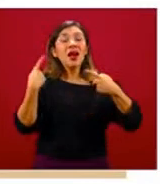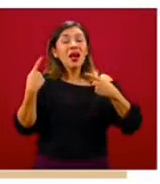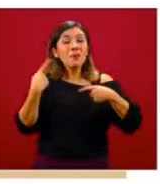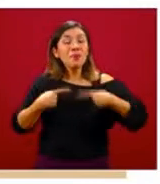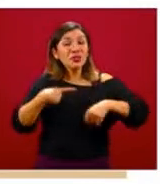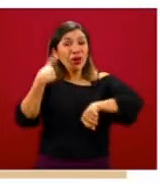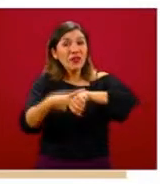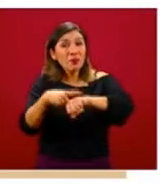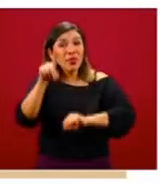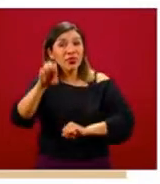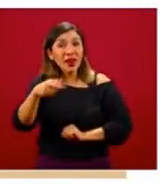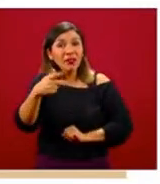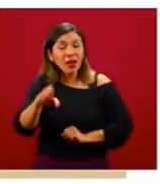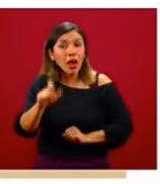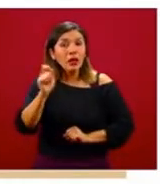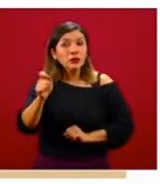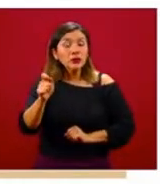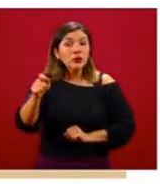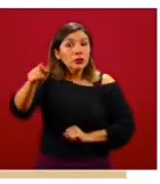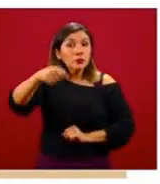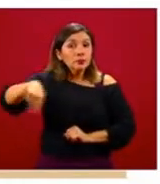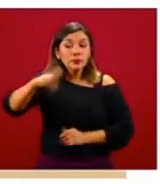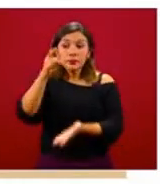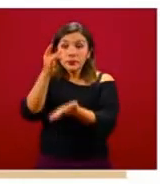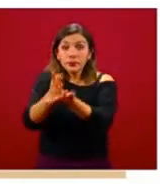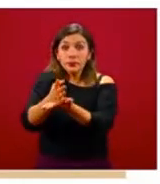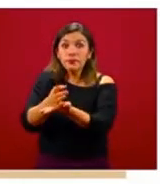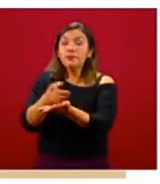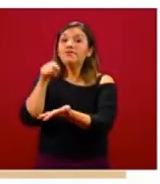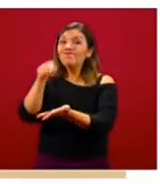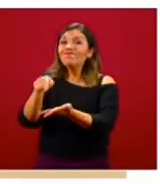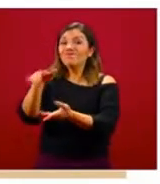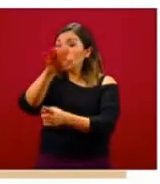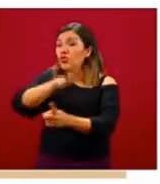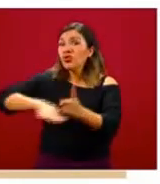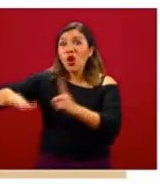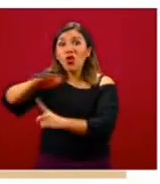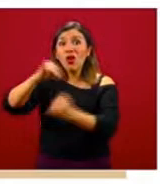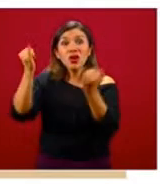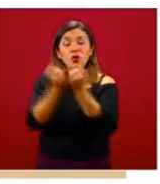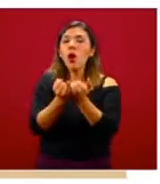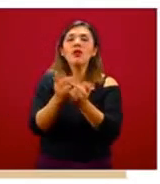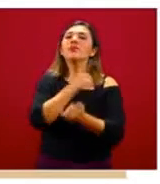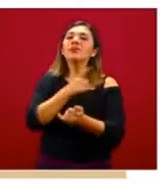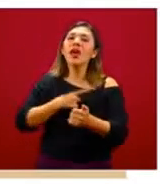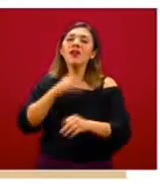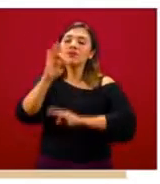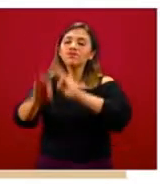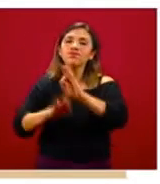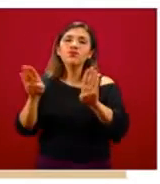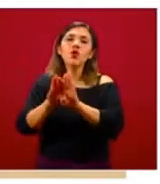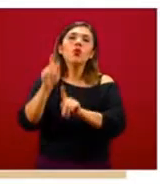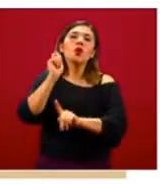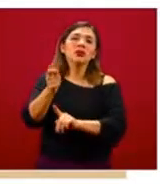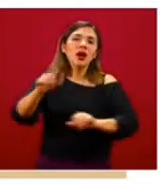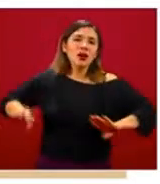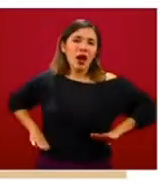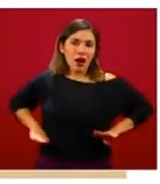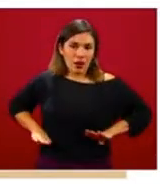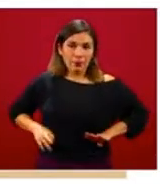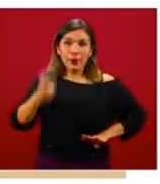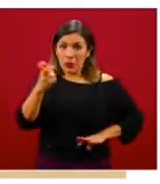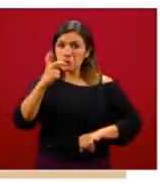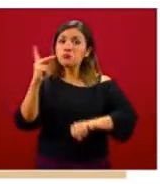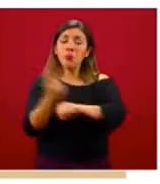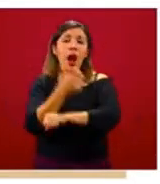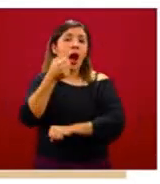samples that we can use to identify an outbreak so that